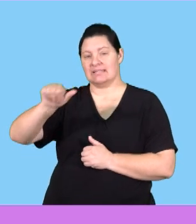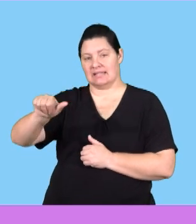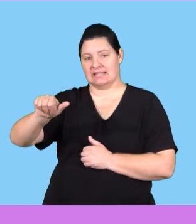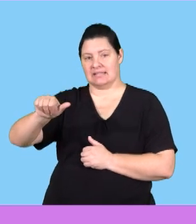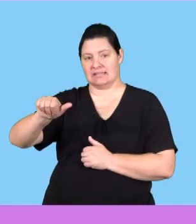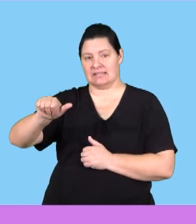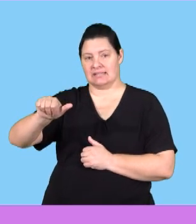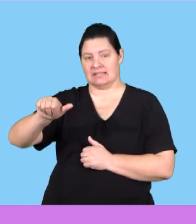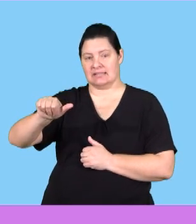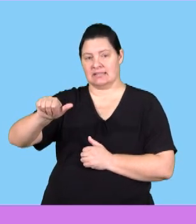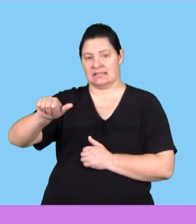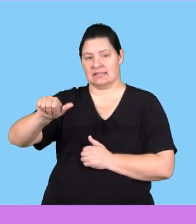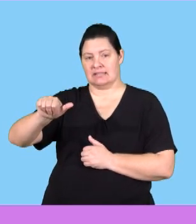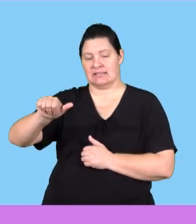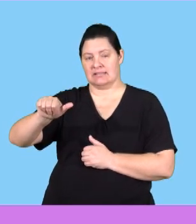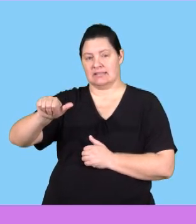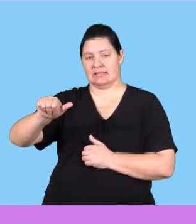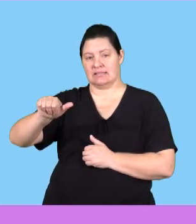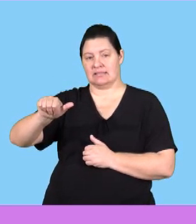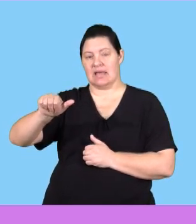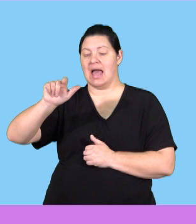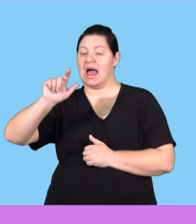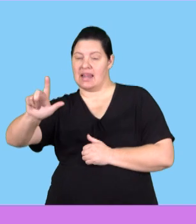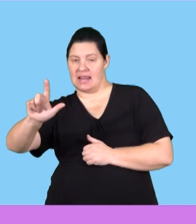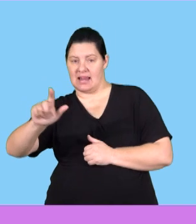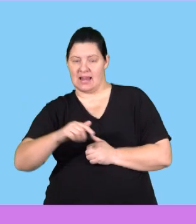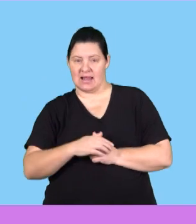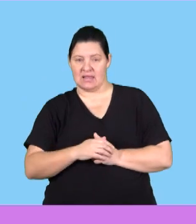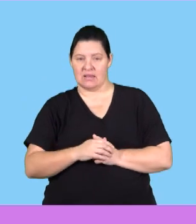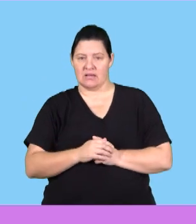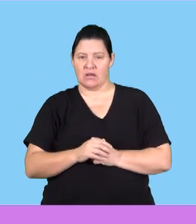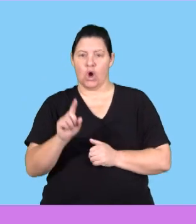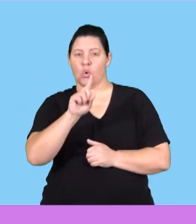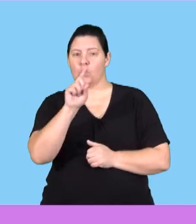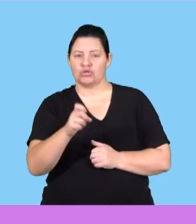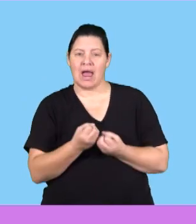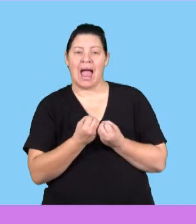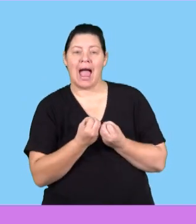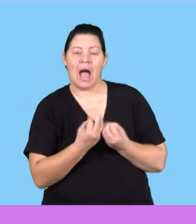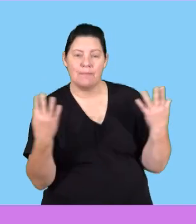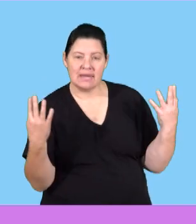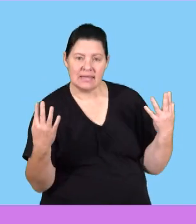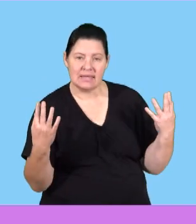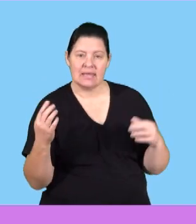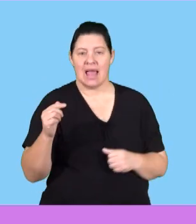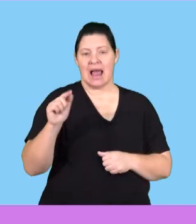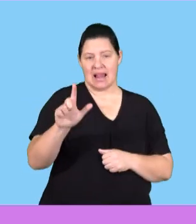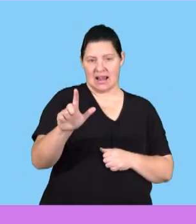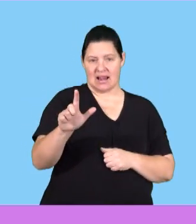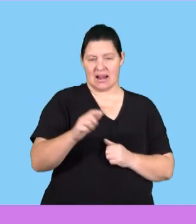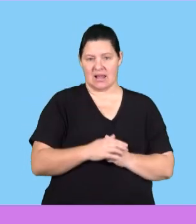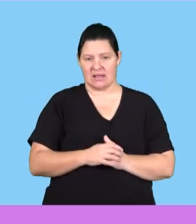60,956, and then this is the liters. But the question is how many